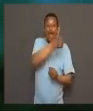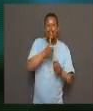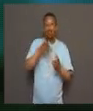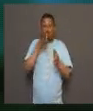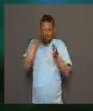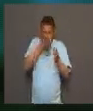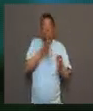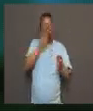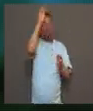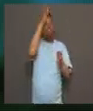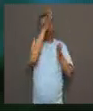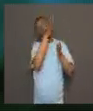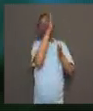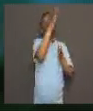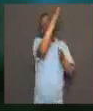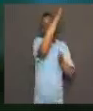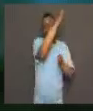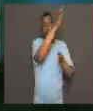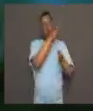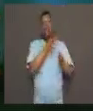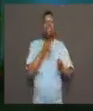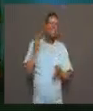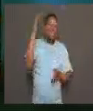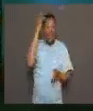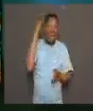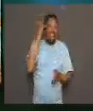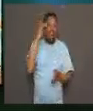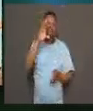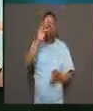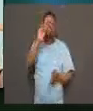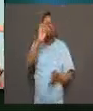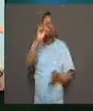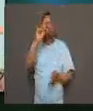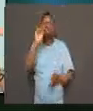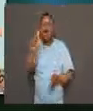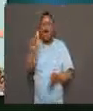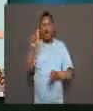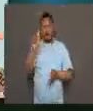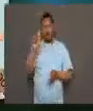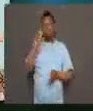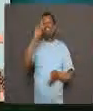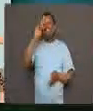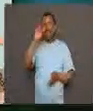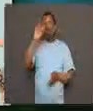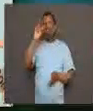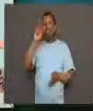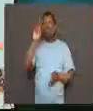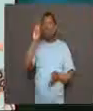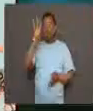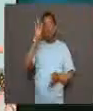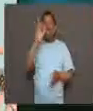Square, and head northwest on Ras Desta